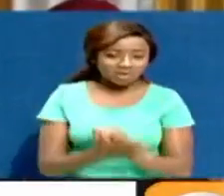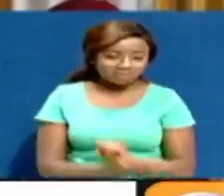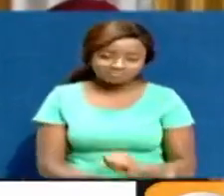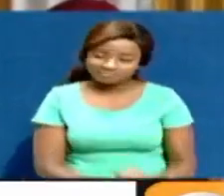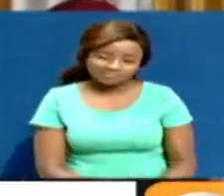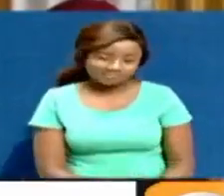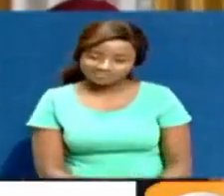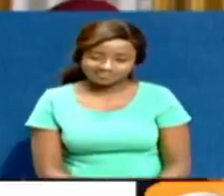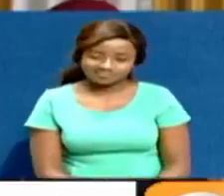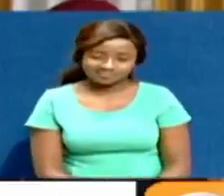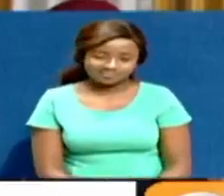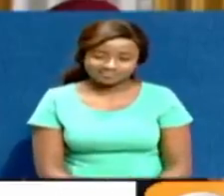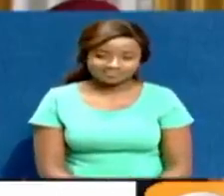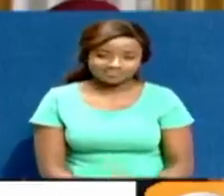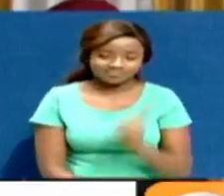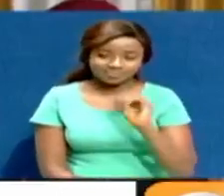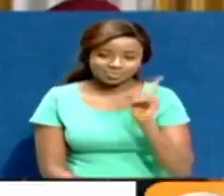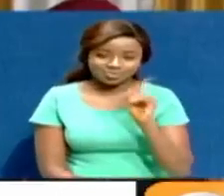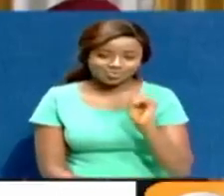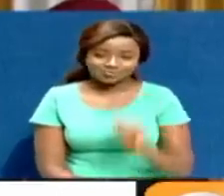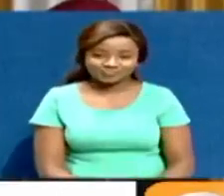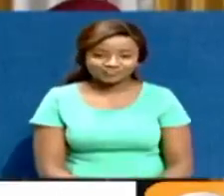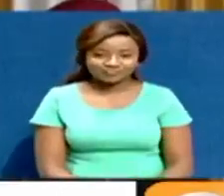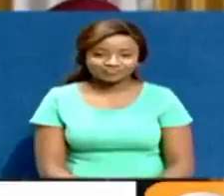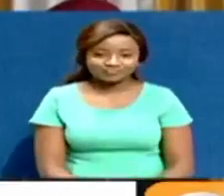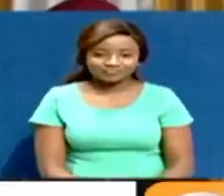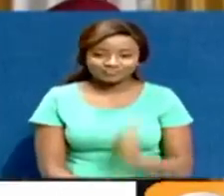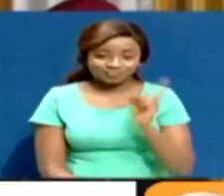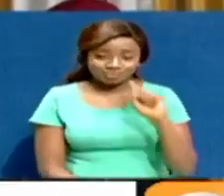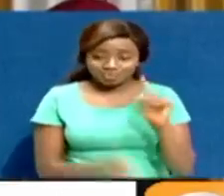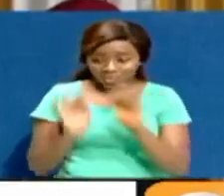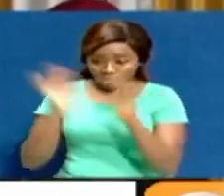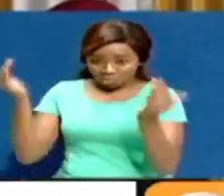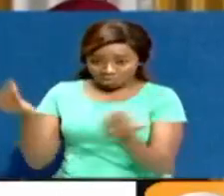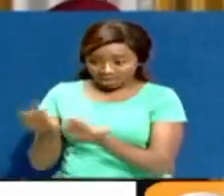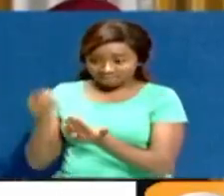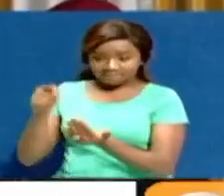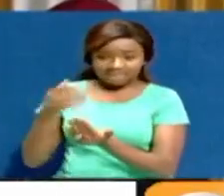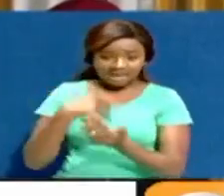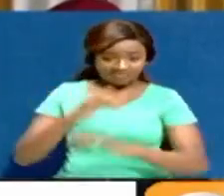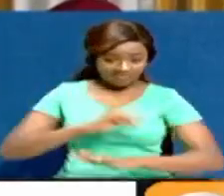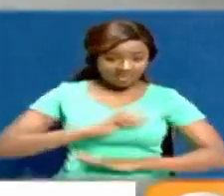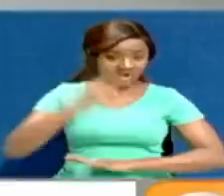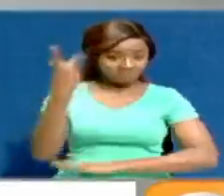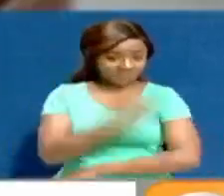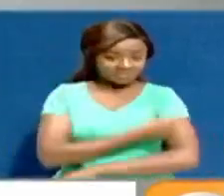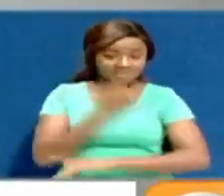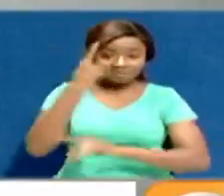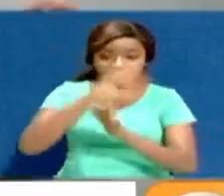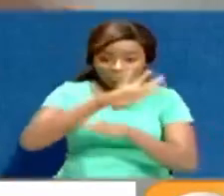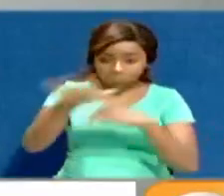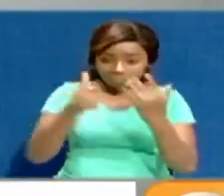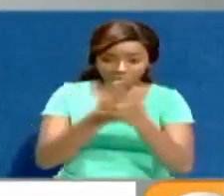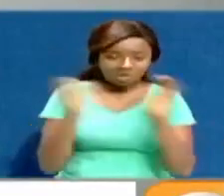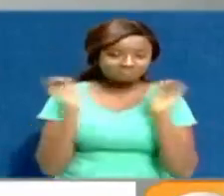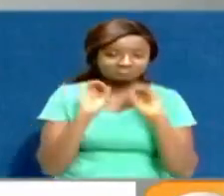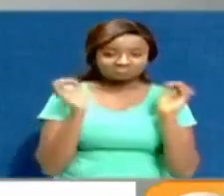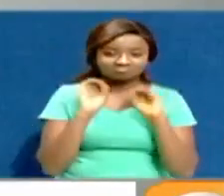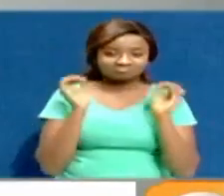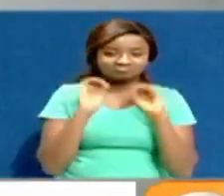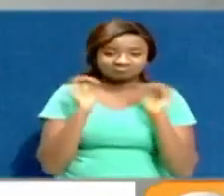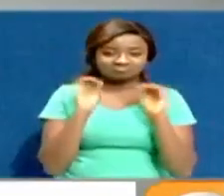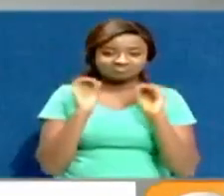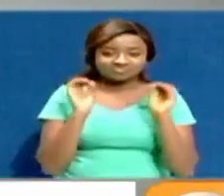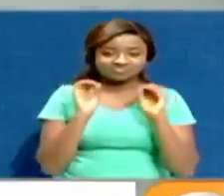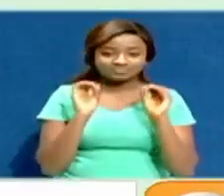hiyo chanjo. The world does not have enough vaccines at the moment for everybody. The COVID-19 vaccines